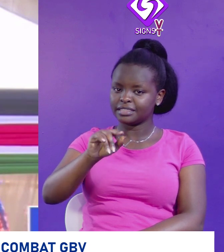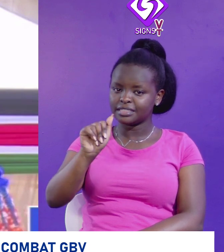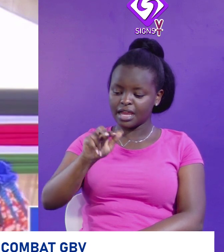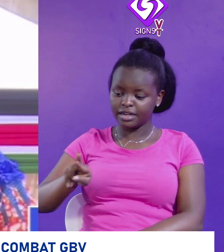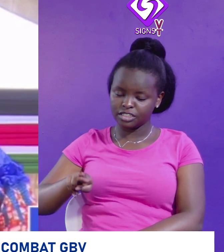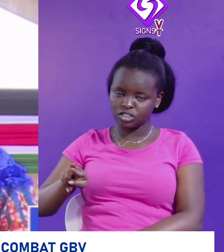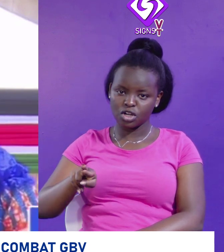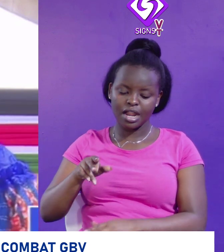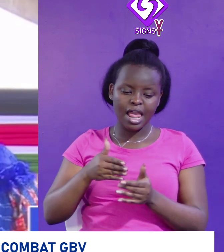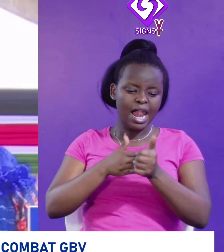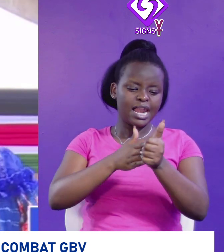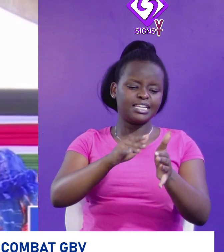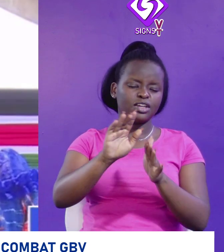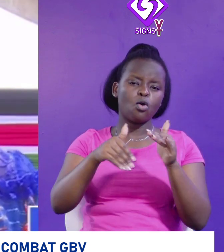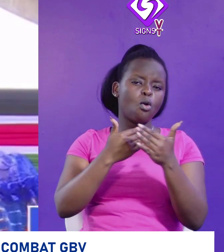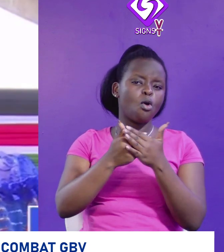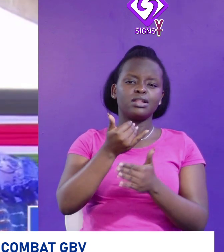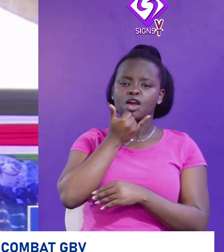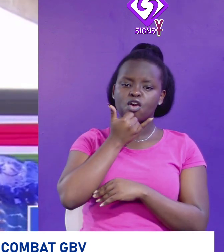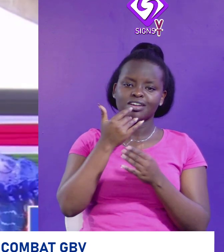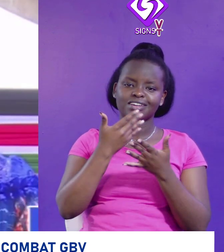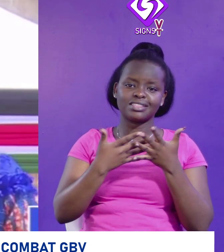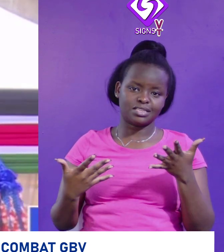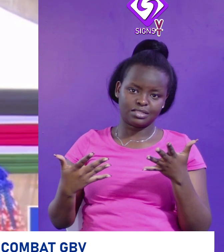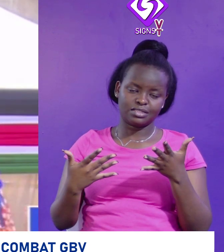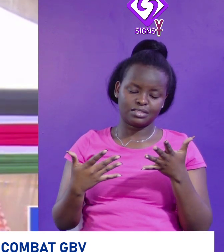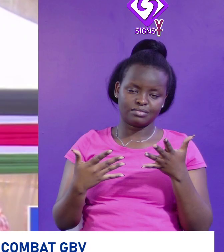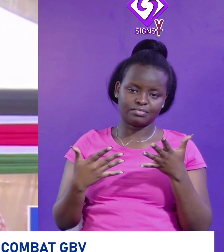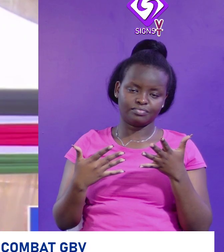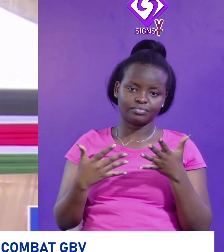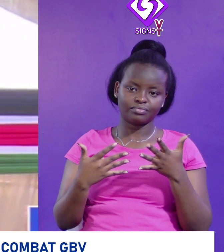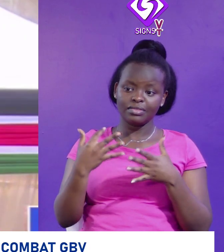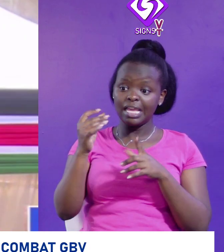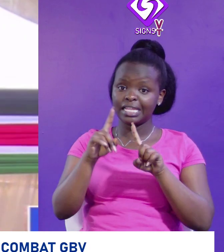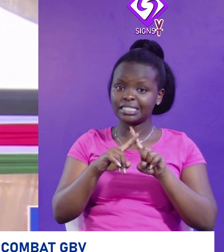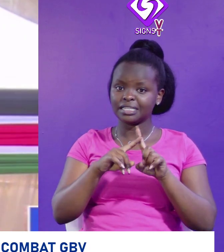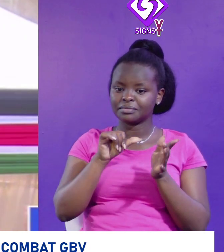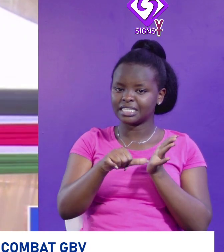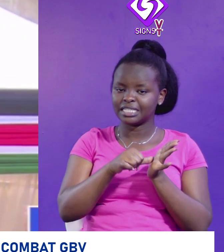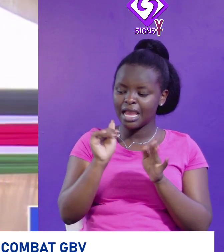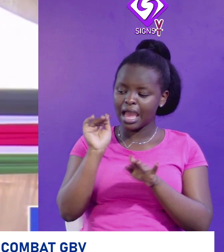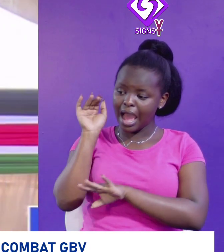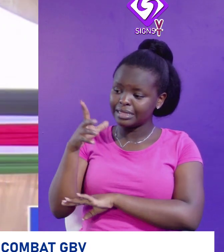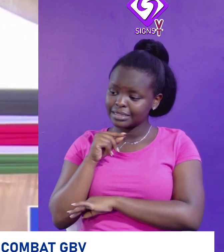vices, which is otherwise called the triple threat. And we asked him to help us